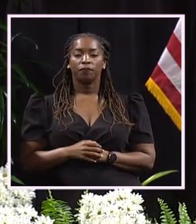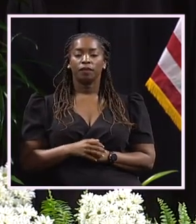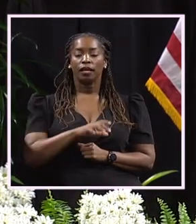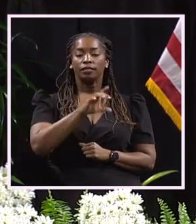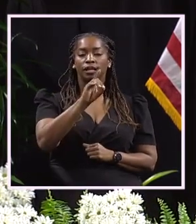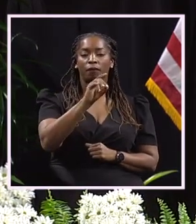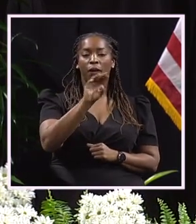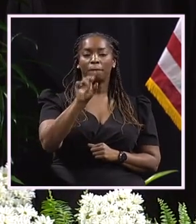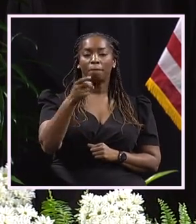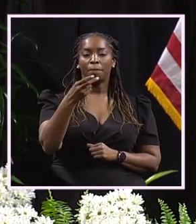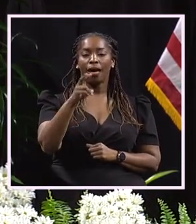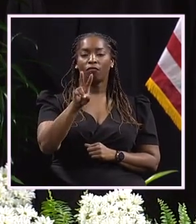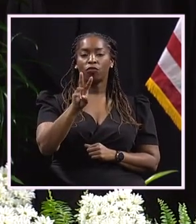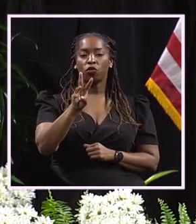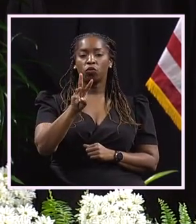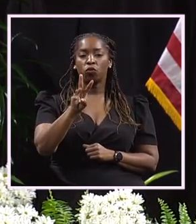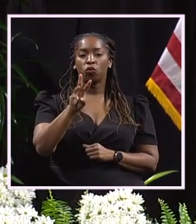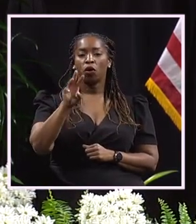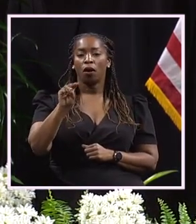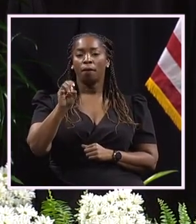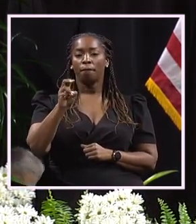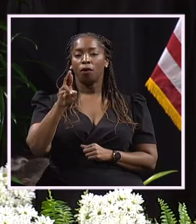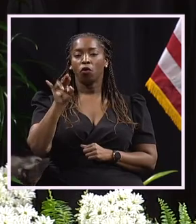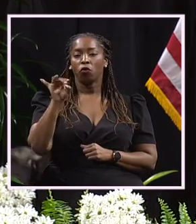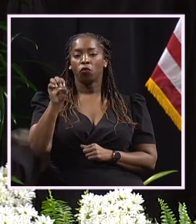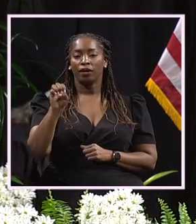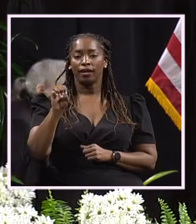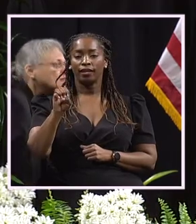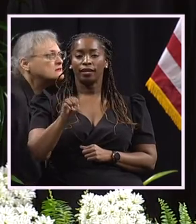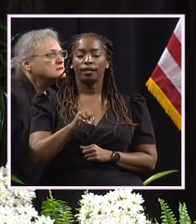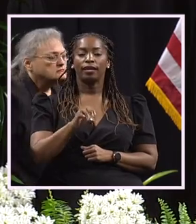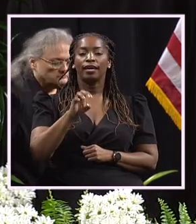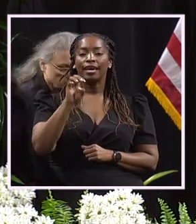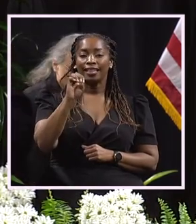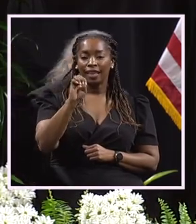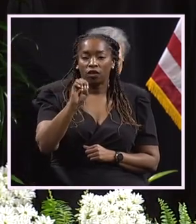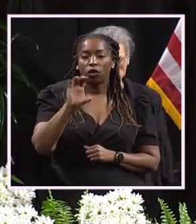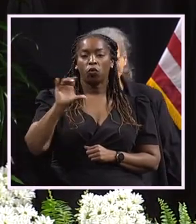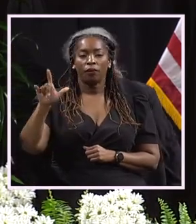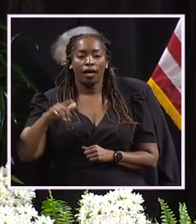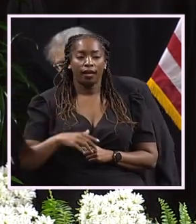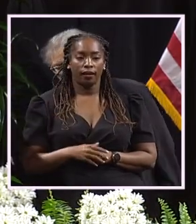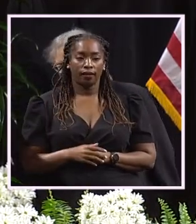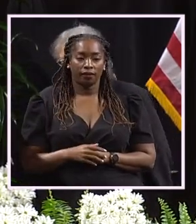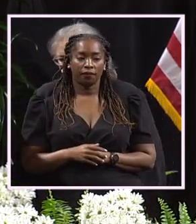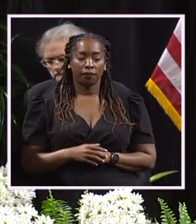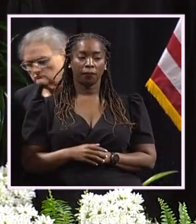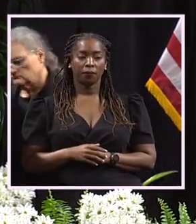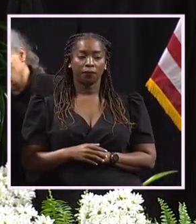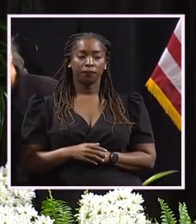Dominic Matthew Marie Intera, cum laude,